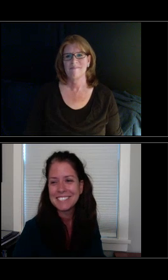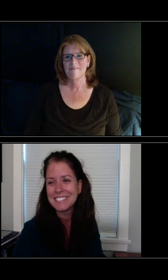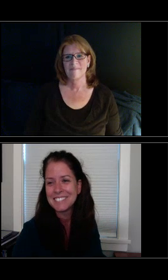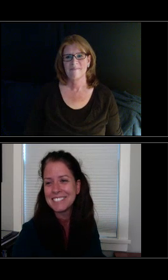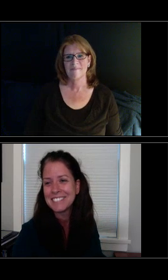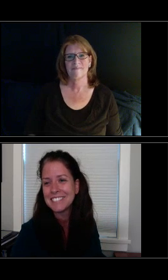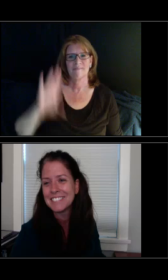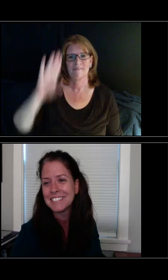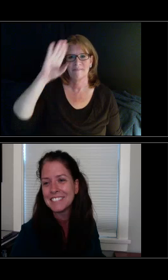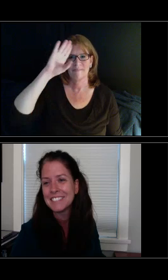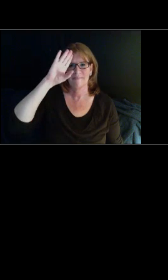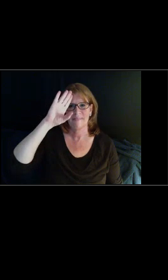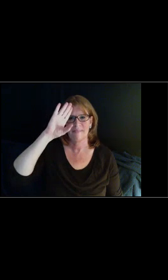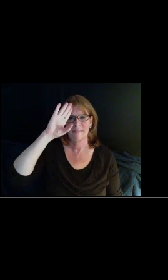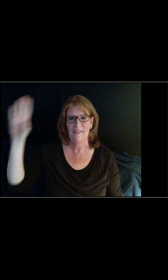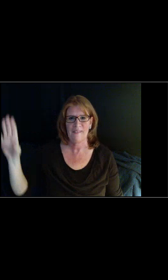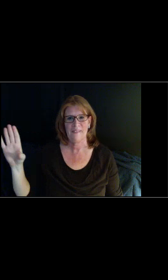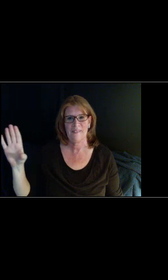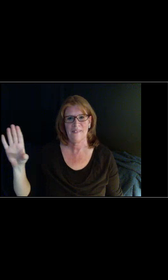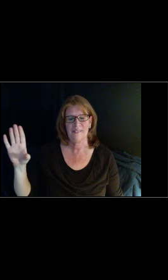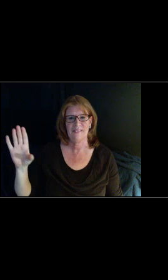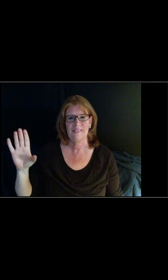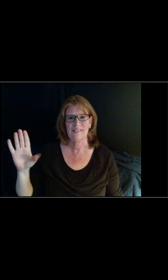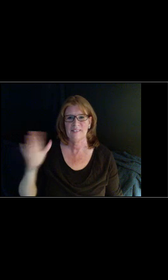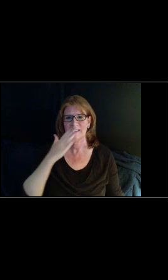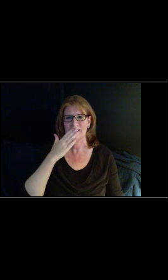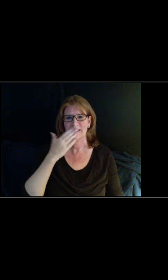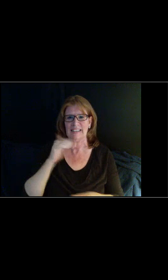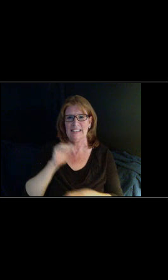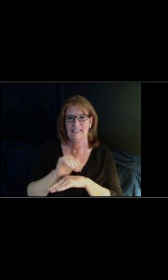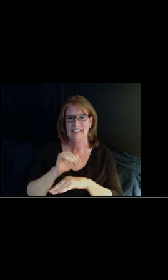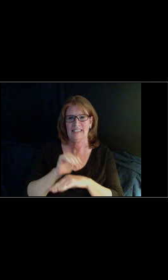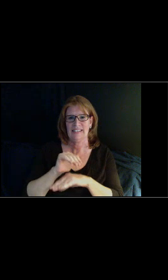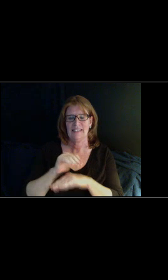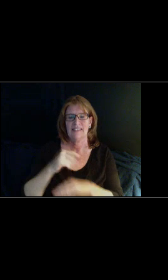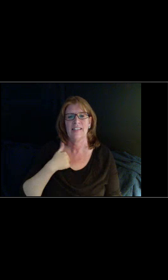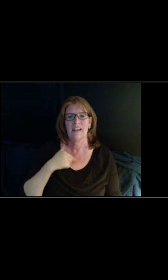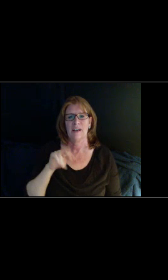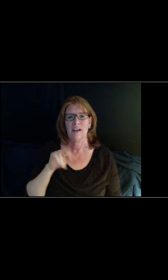community interpreting codes and standards of practice. Welcome, Dr. Dean.